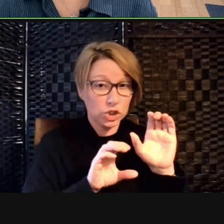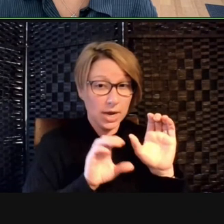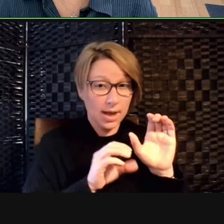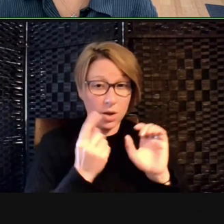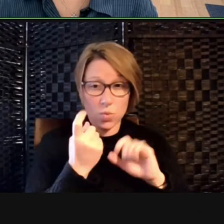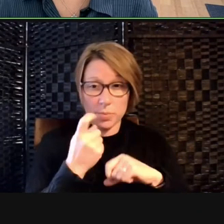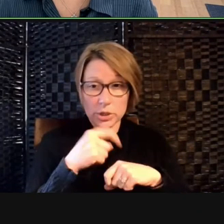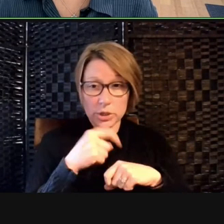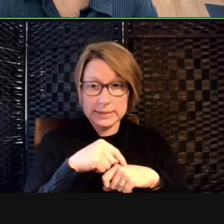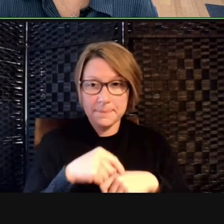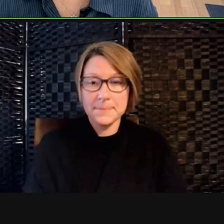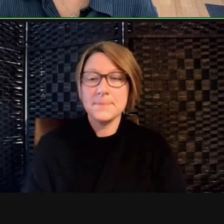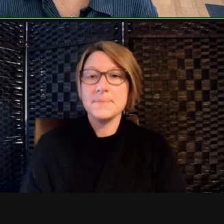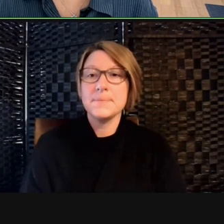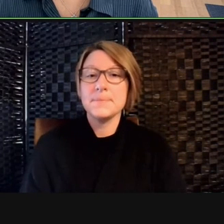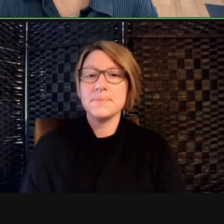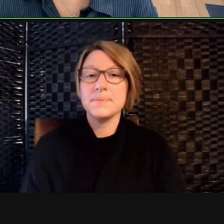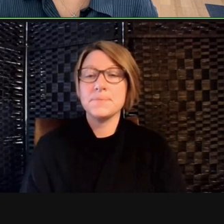final.